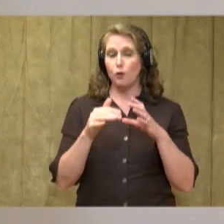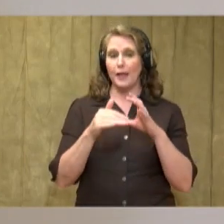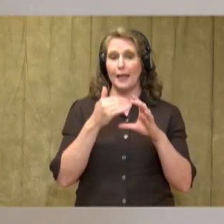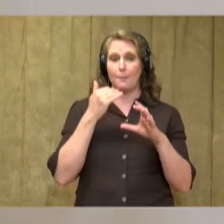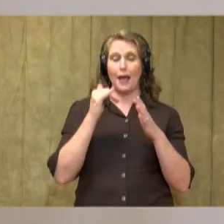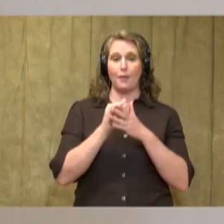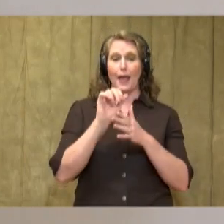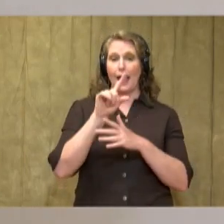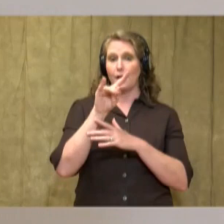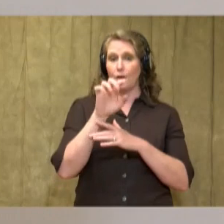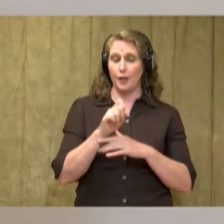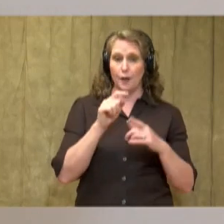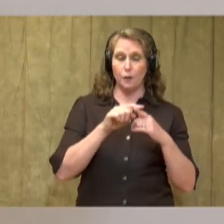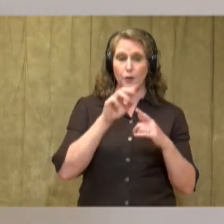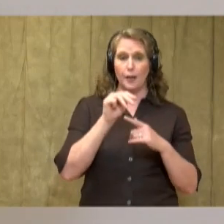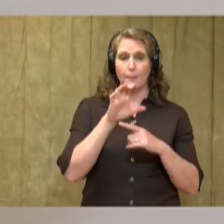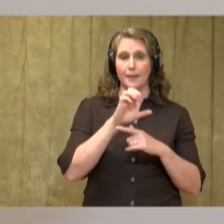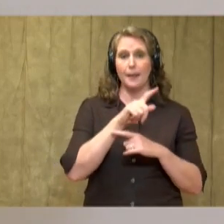it to